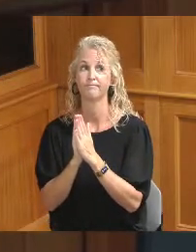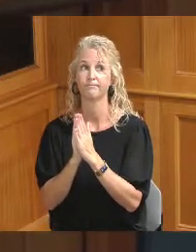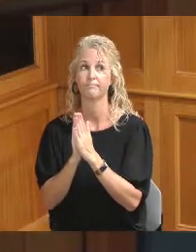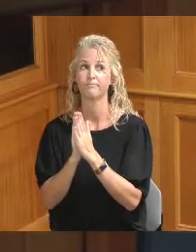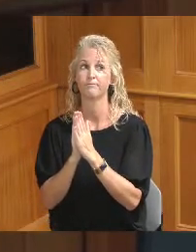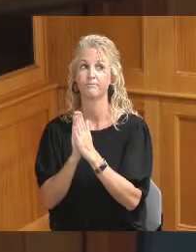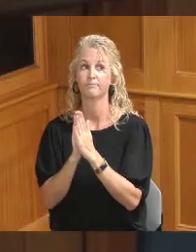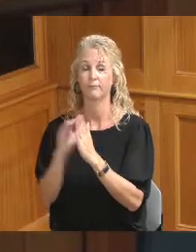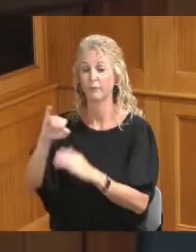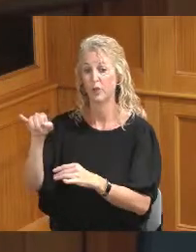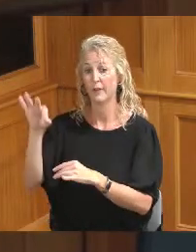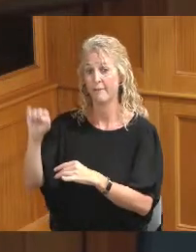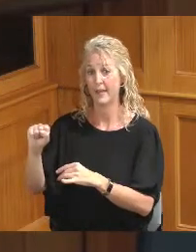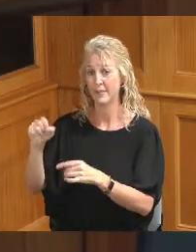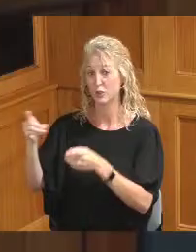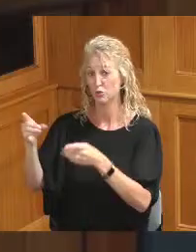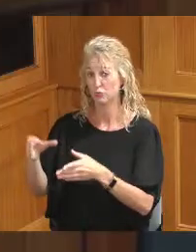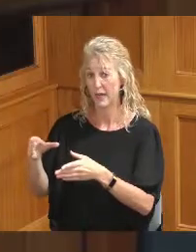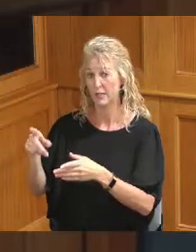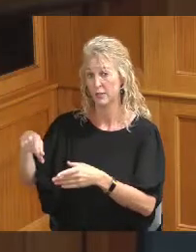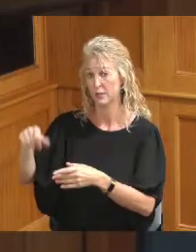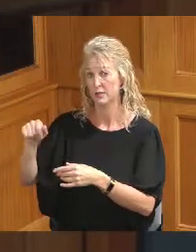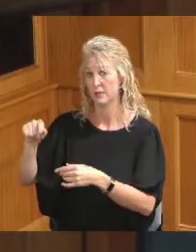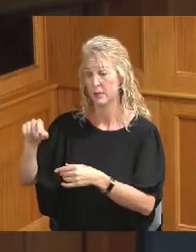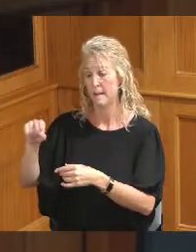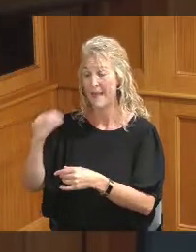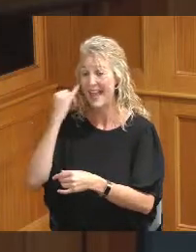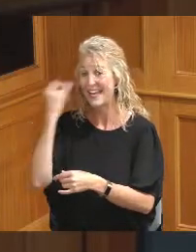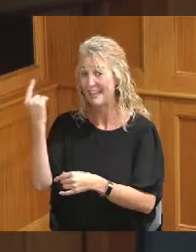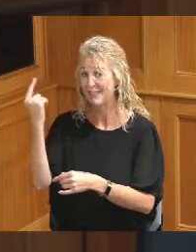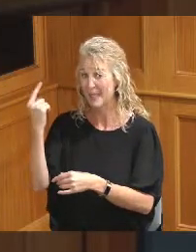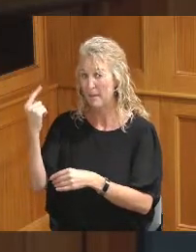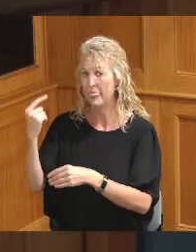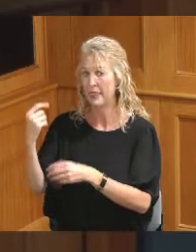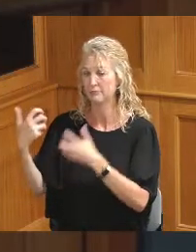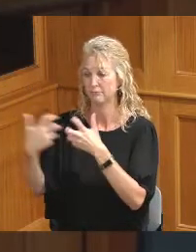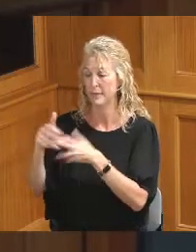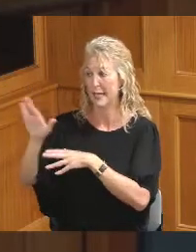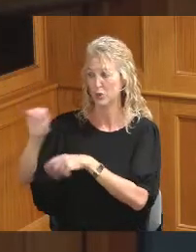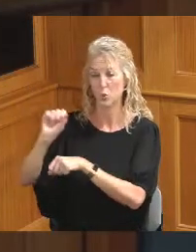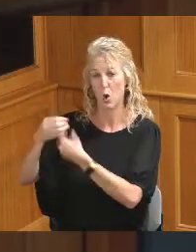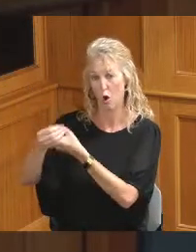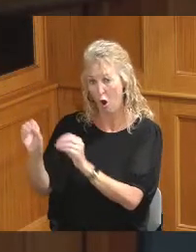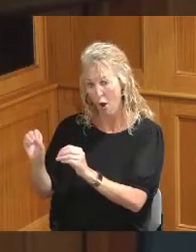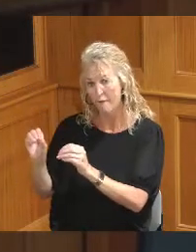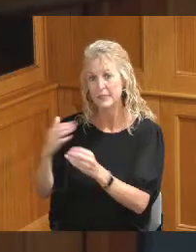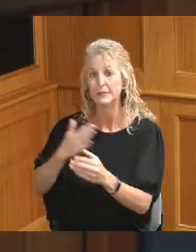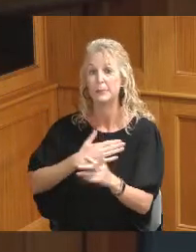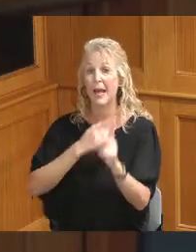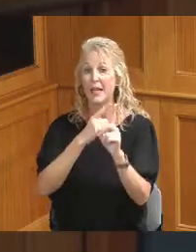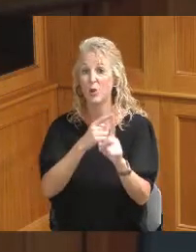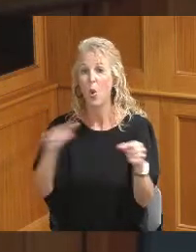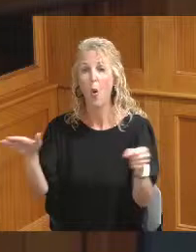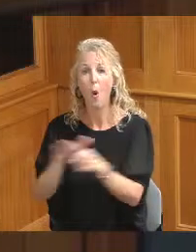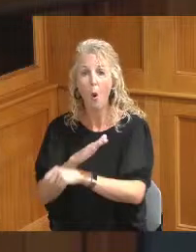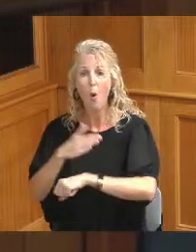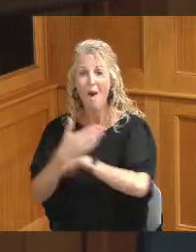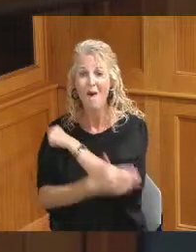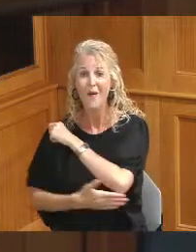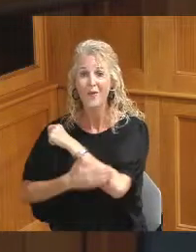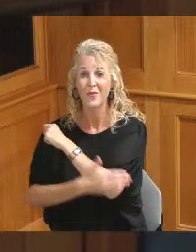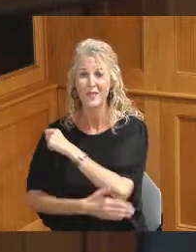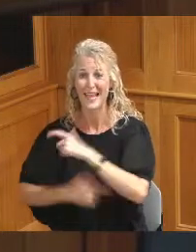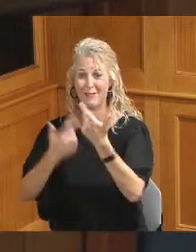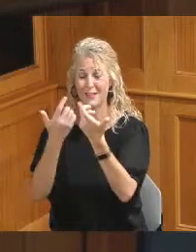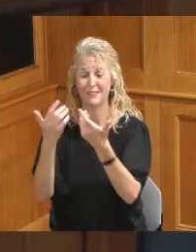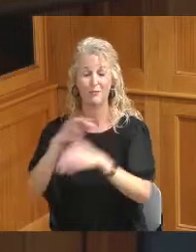Mr. Patton, Director Patton, that falls up under him, because my goal is to look at the county holistically and be able to, in